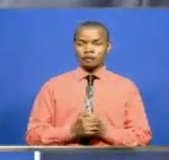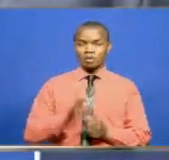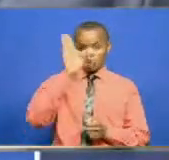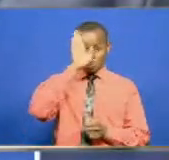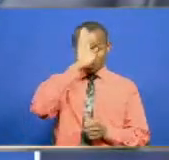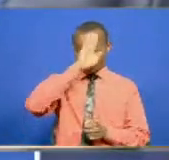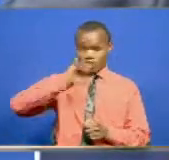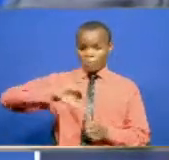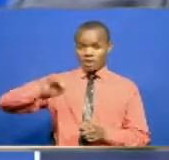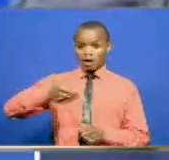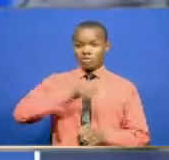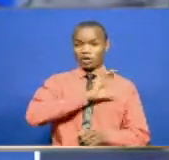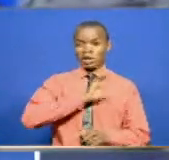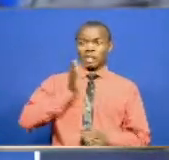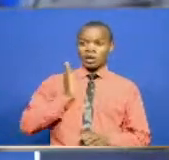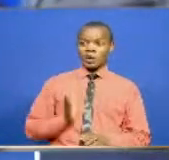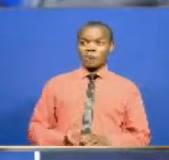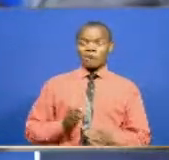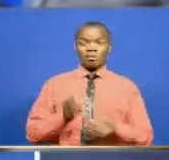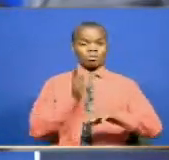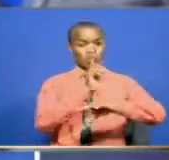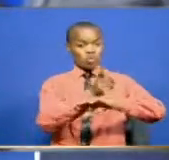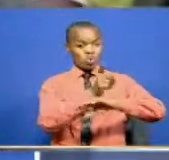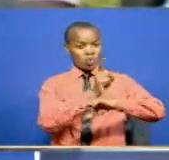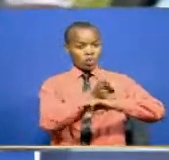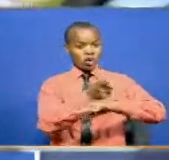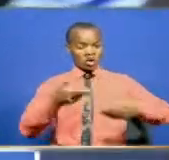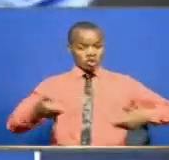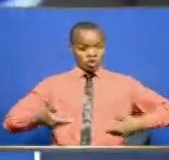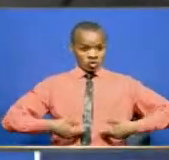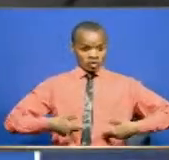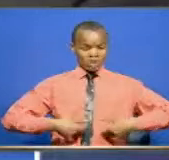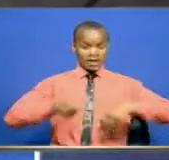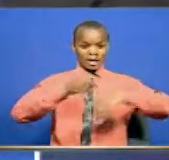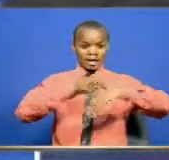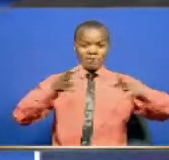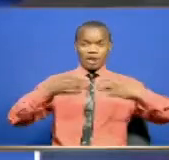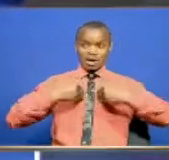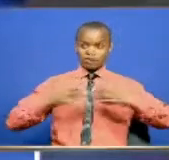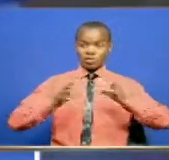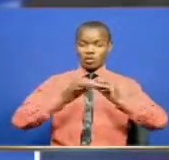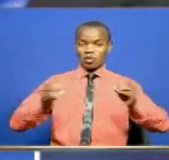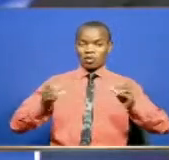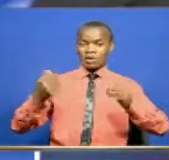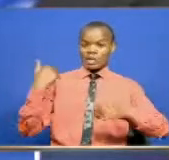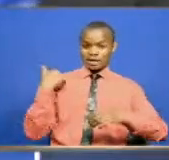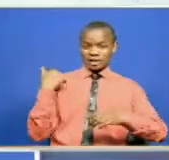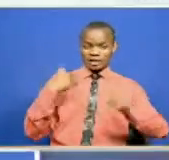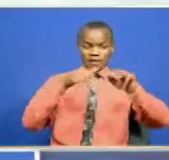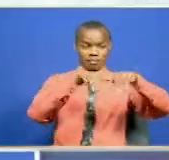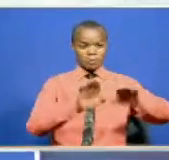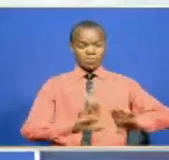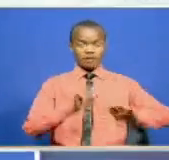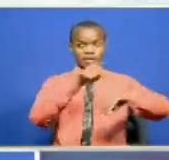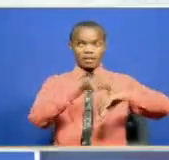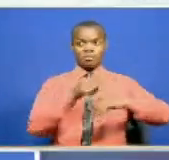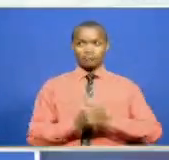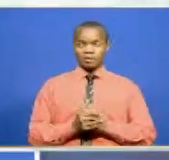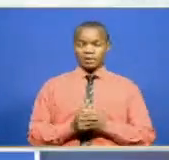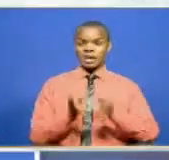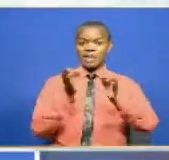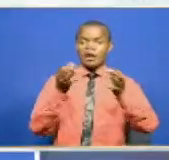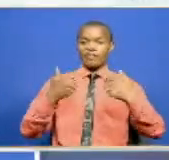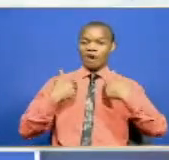County Commissioner Samuel Kimiti has warned that the youth against being used to disrupt funerals for monetary gains. Ikiwa kuna mtu